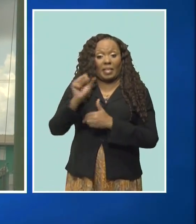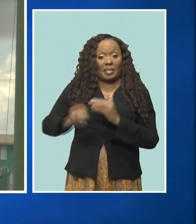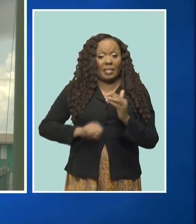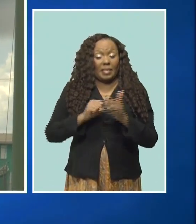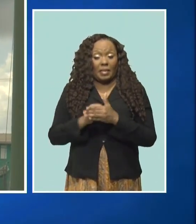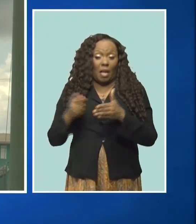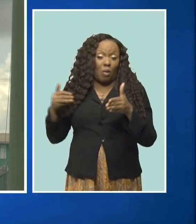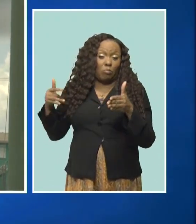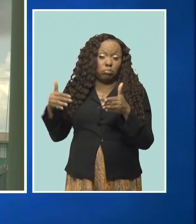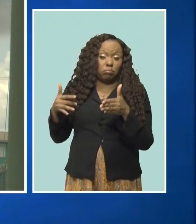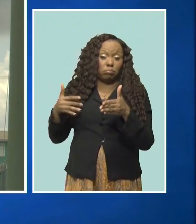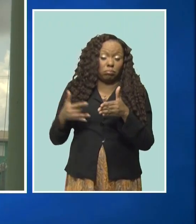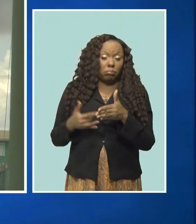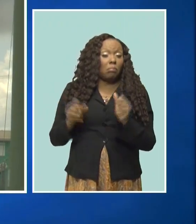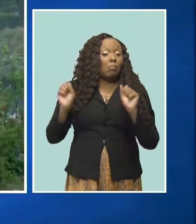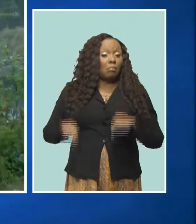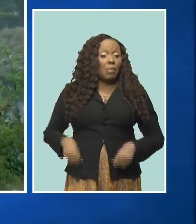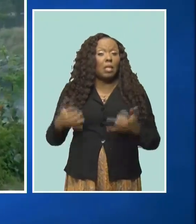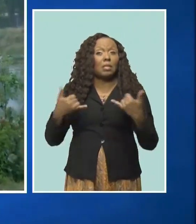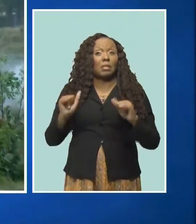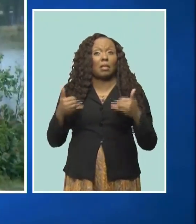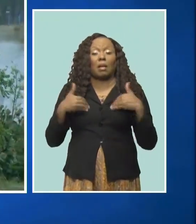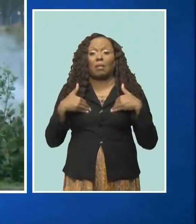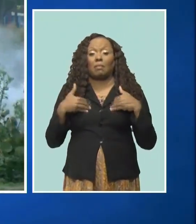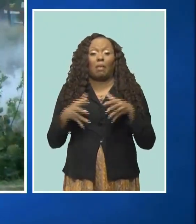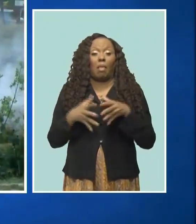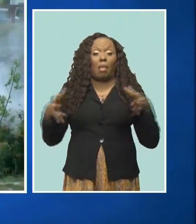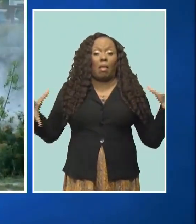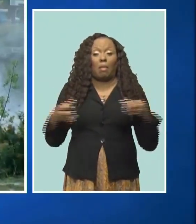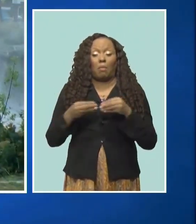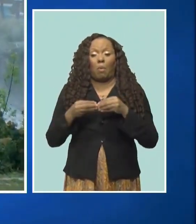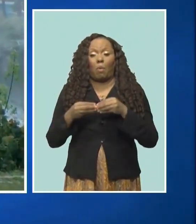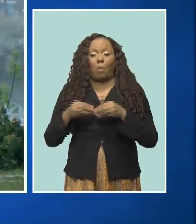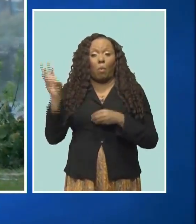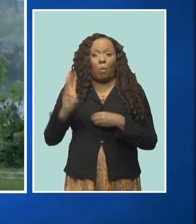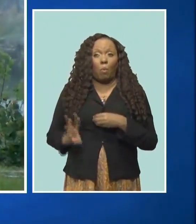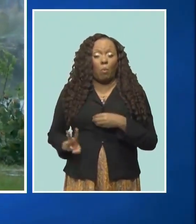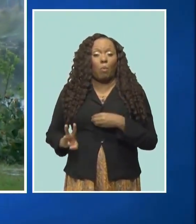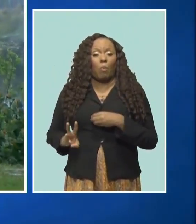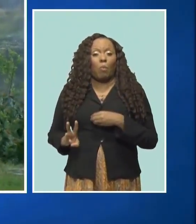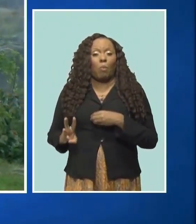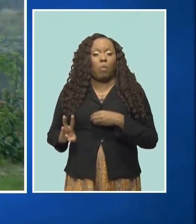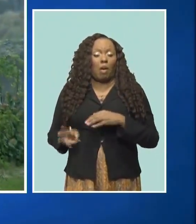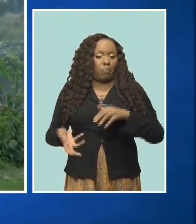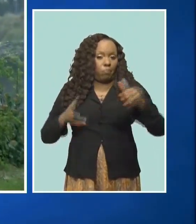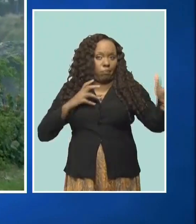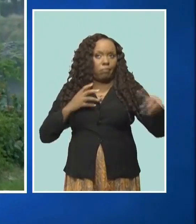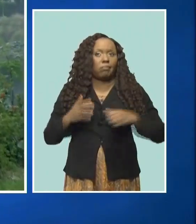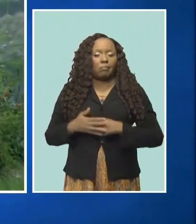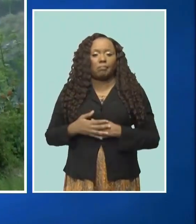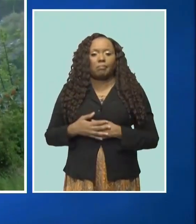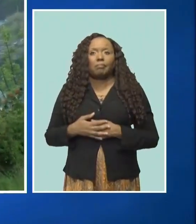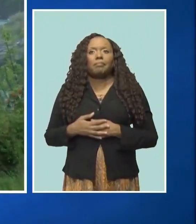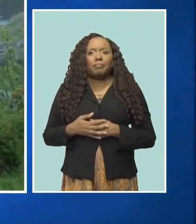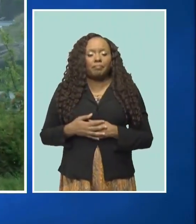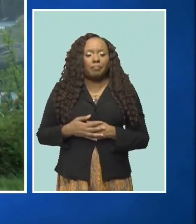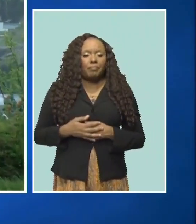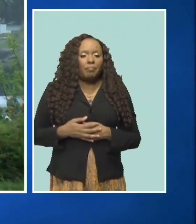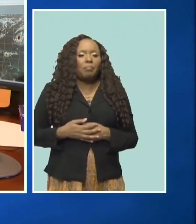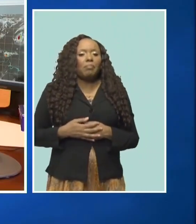be significant weather events even beyond the season. It is the hurricane season, so yes, this activity is a little bit more